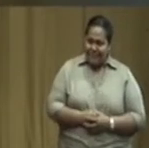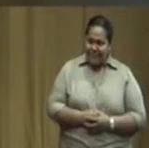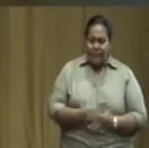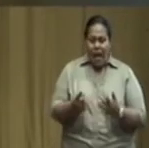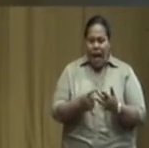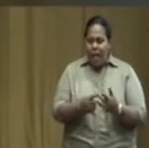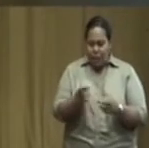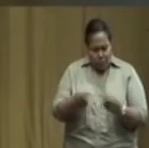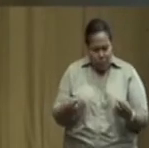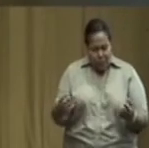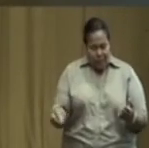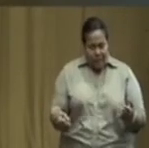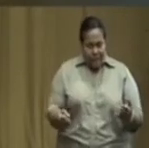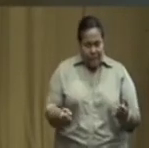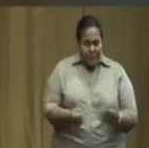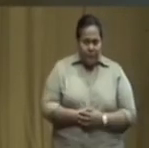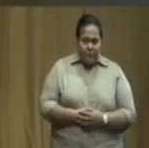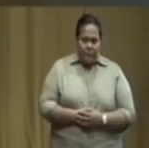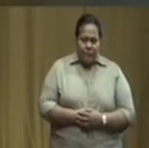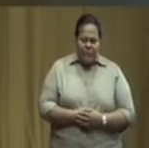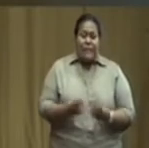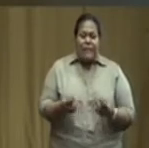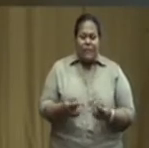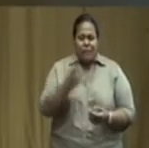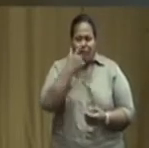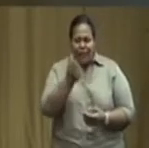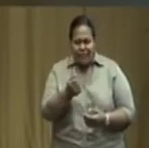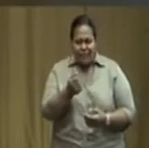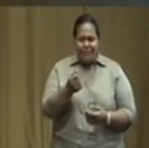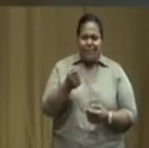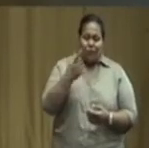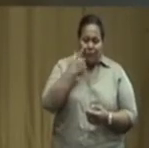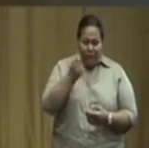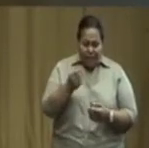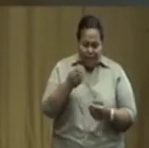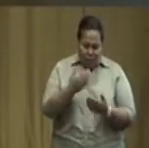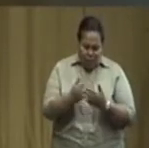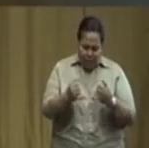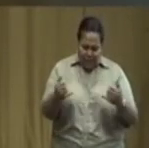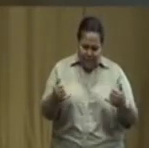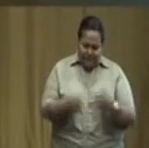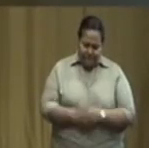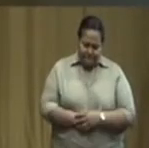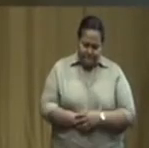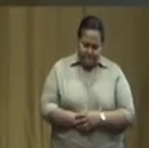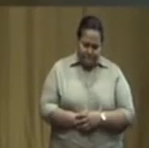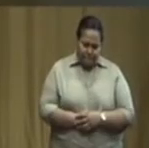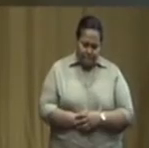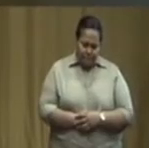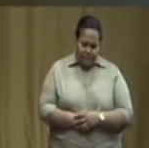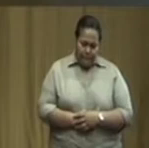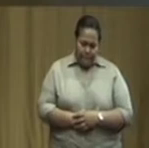too, many of which are quite easy to find online. In my case, I think that the main obstacle